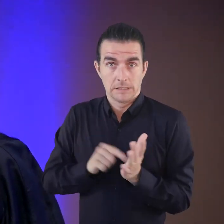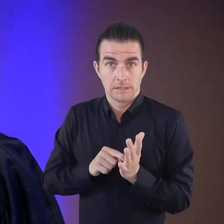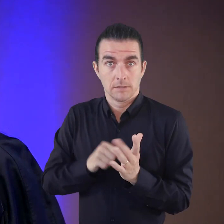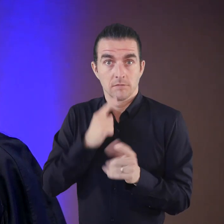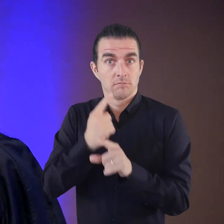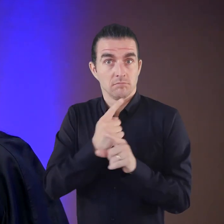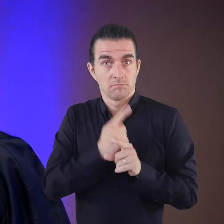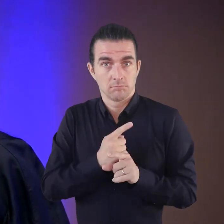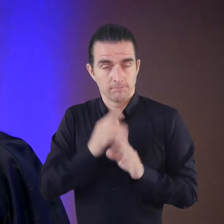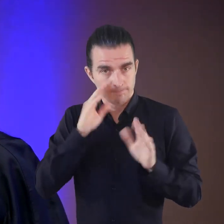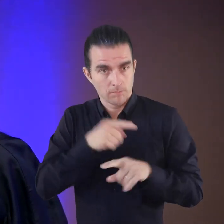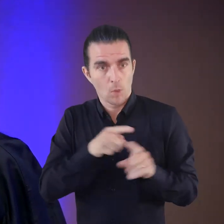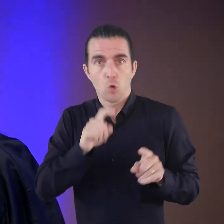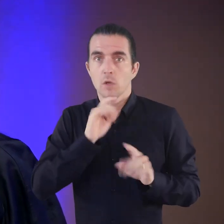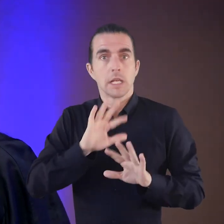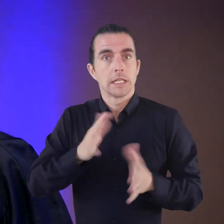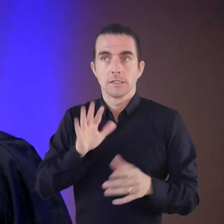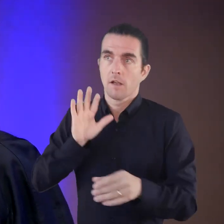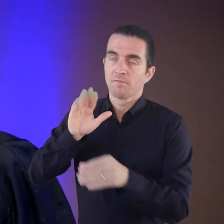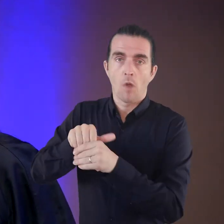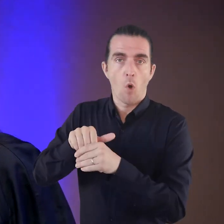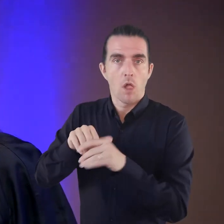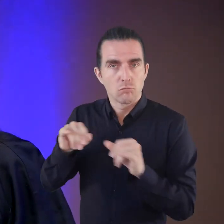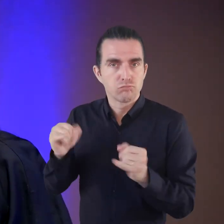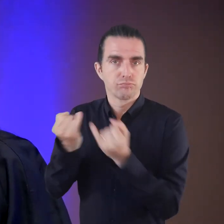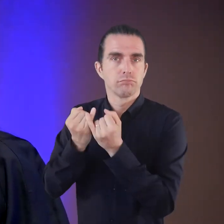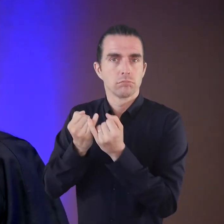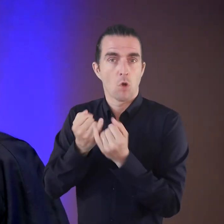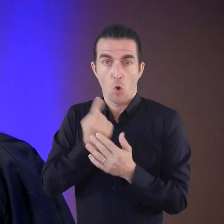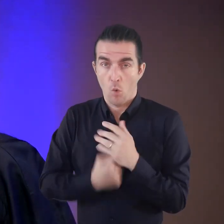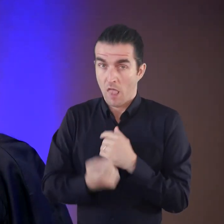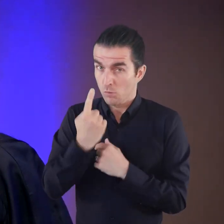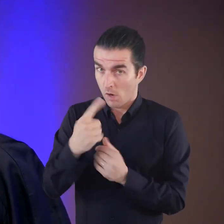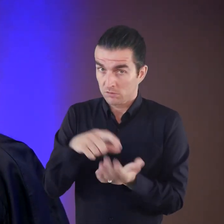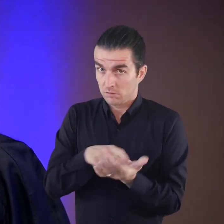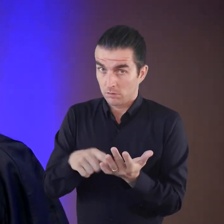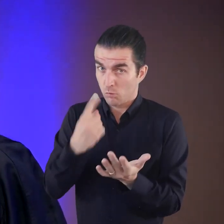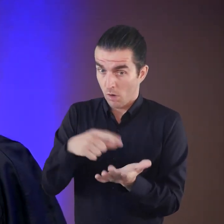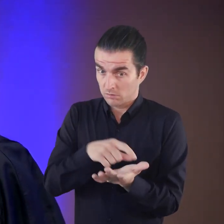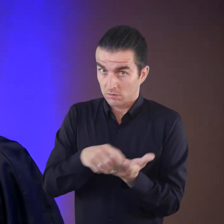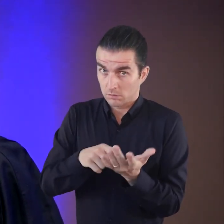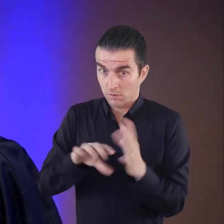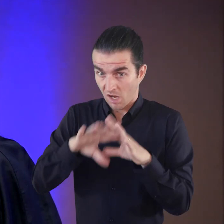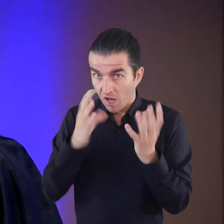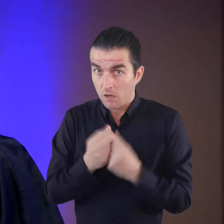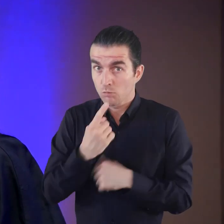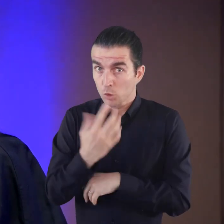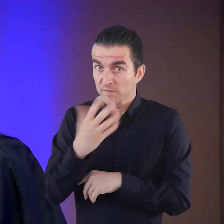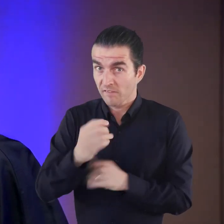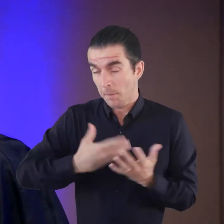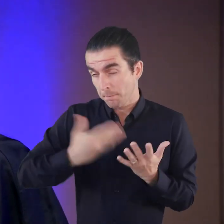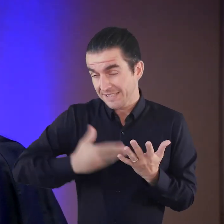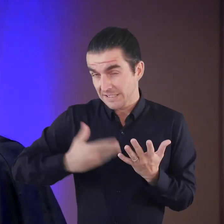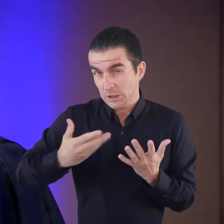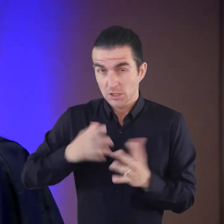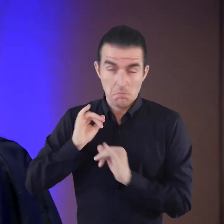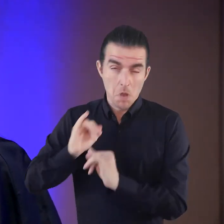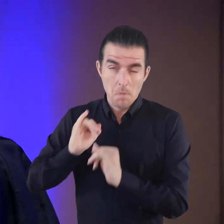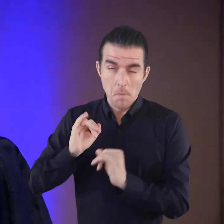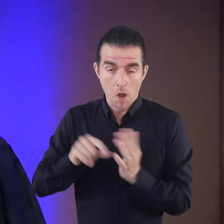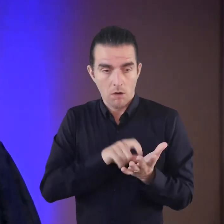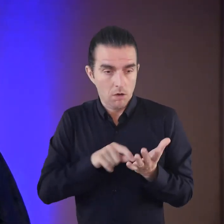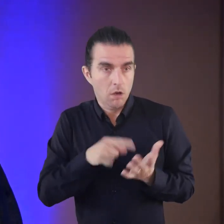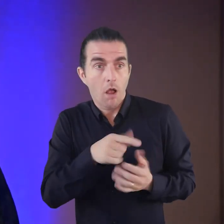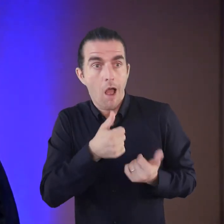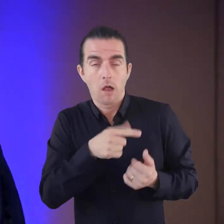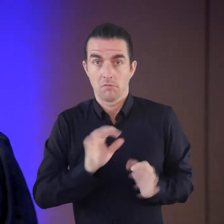1 paragraph, 1 case study in 150 pages. As a community,